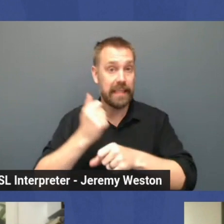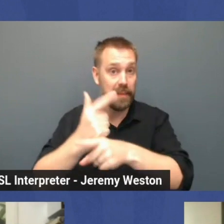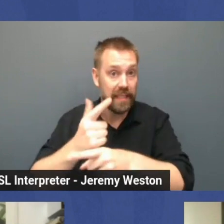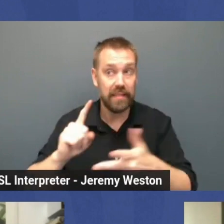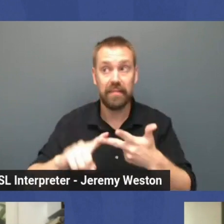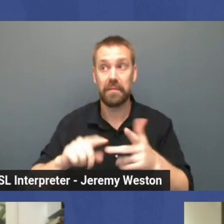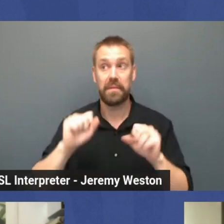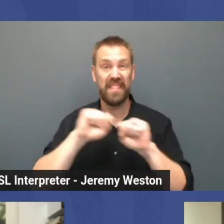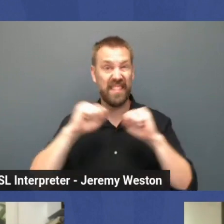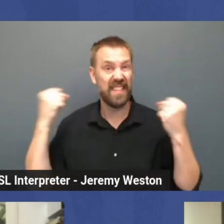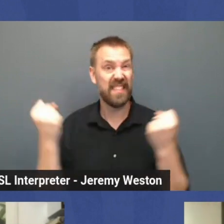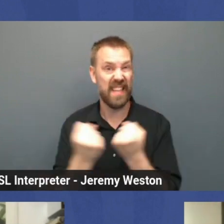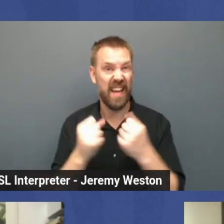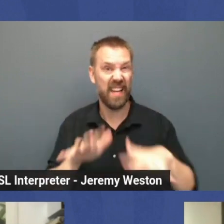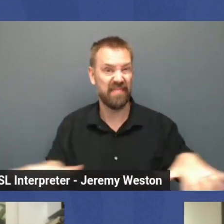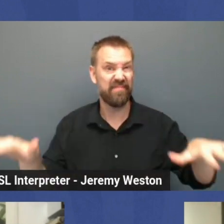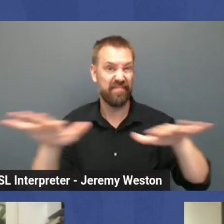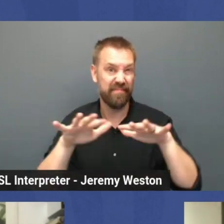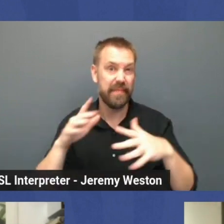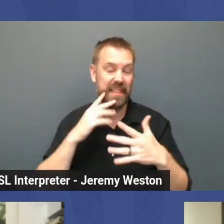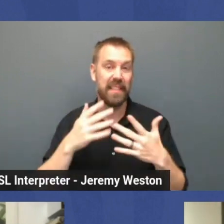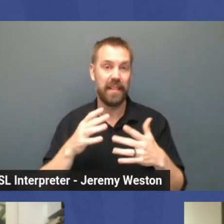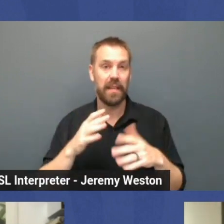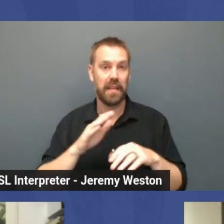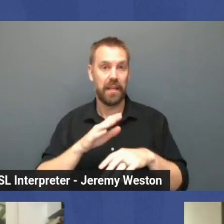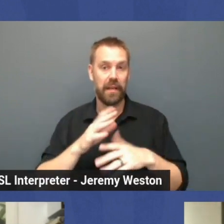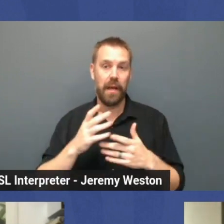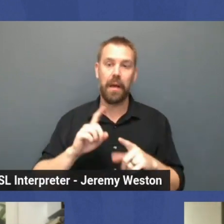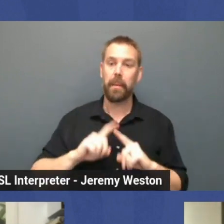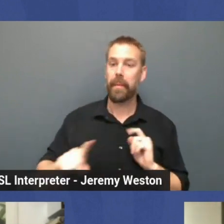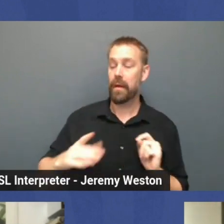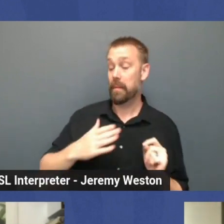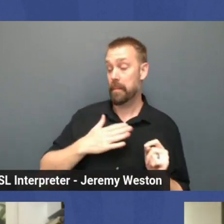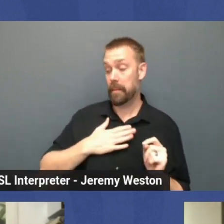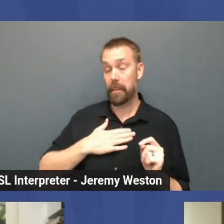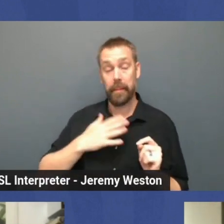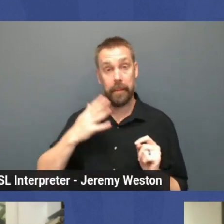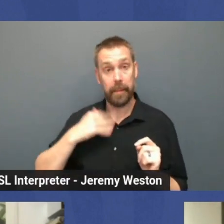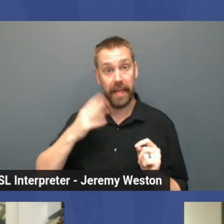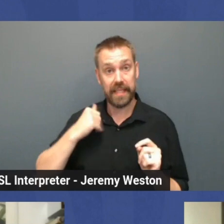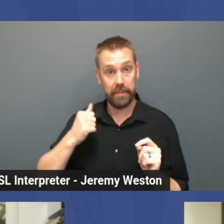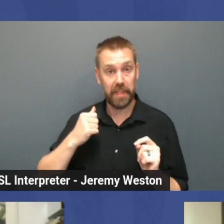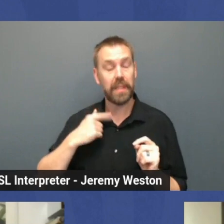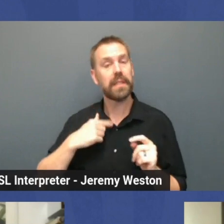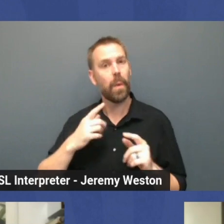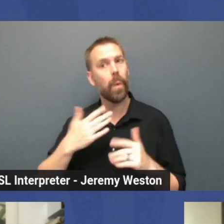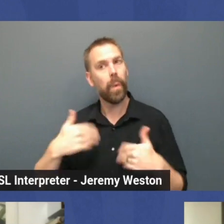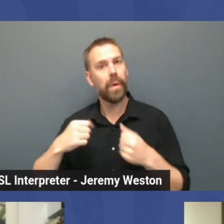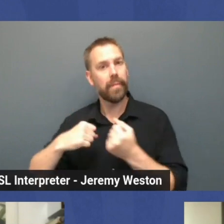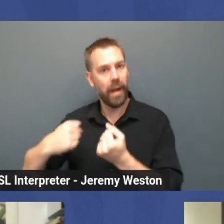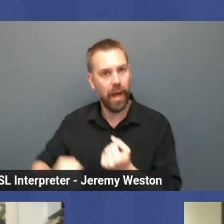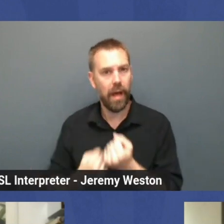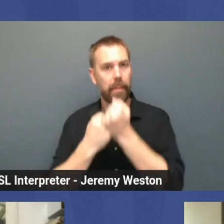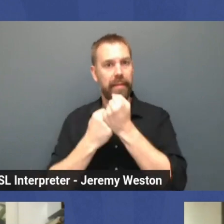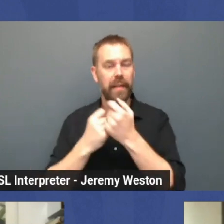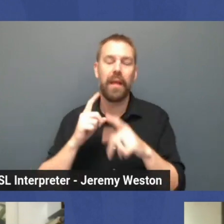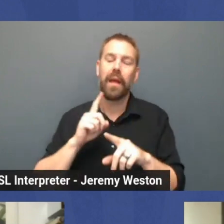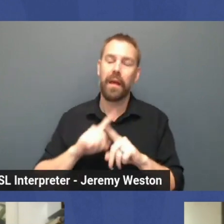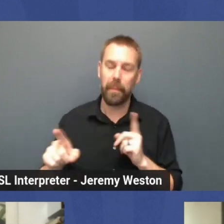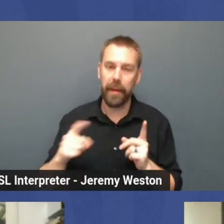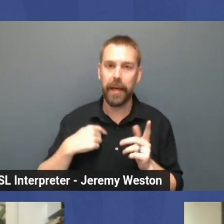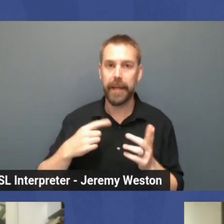my experience with such has been one of very uplifting and a radical lens, but I do accredit that to where I received my education